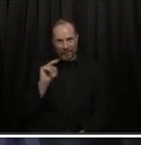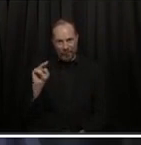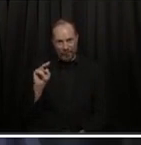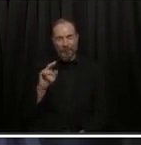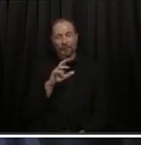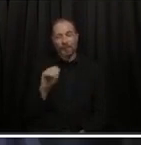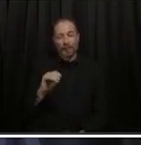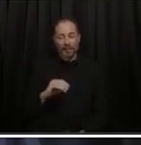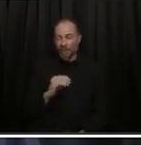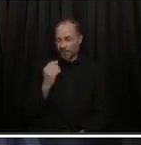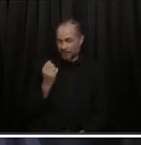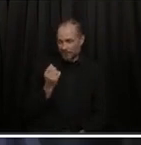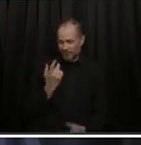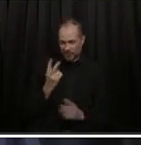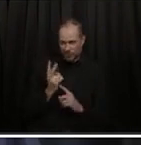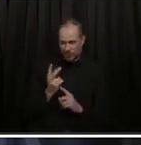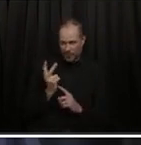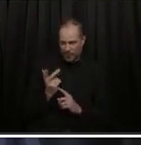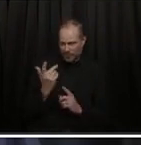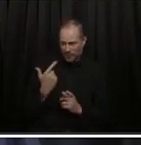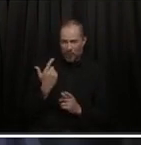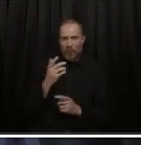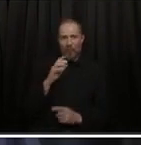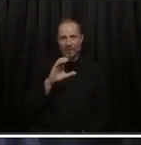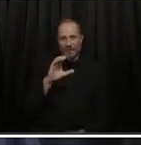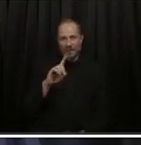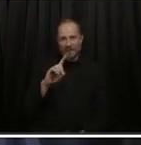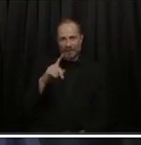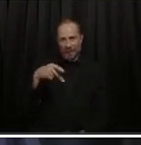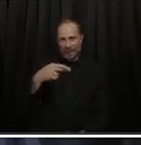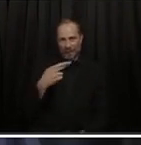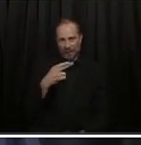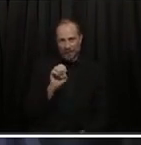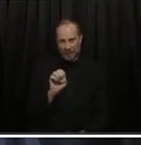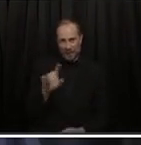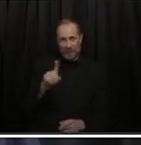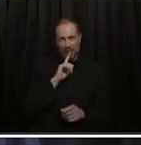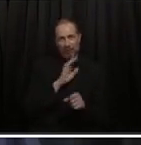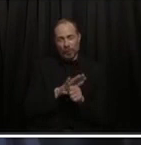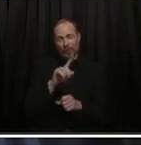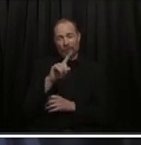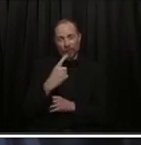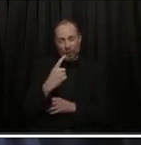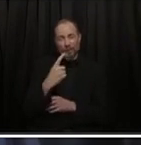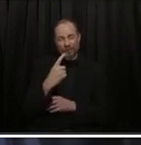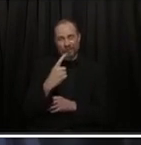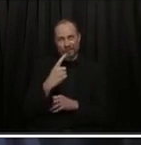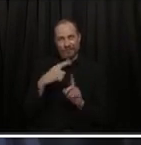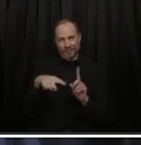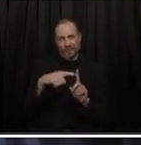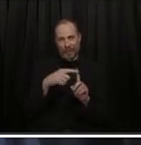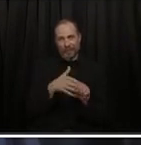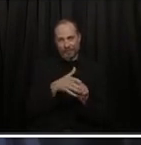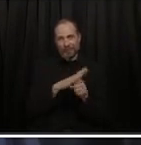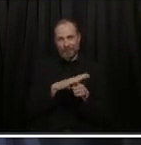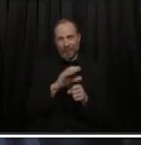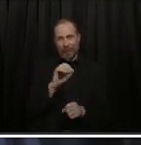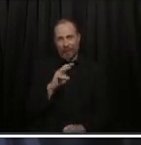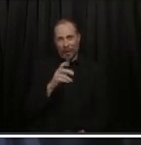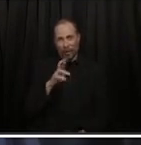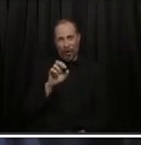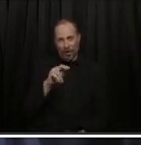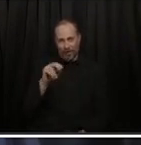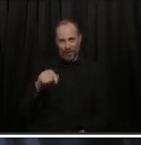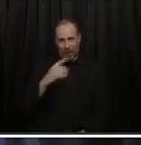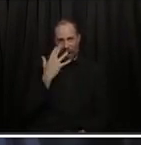and just moments ago, Colorado Department of Public Health and Environment confirmed the first Colorado case of the Omicron variant. It is somebody